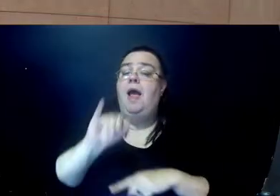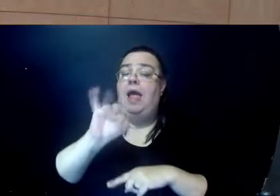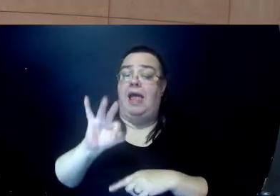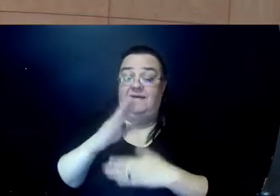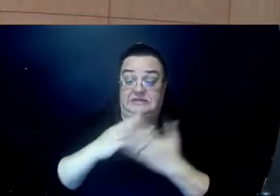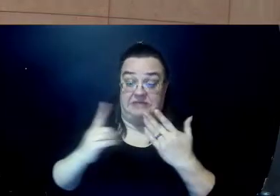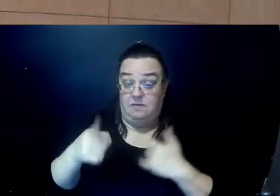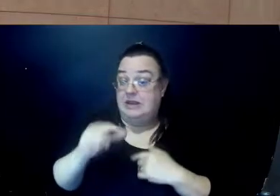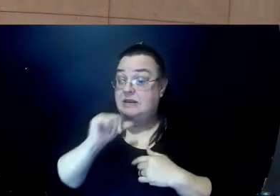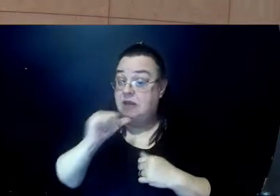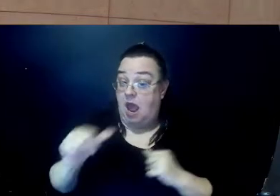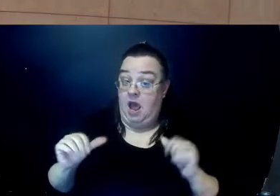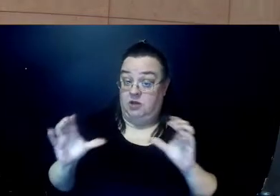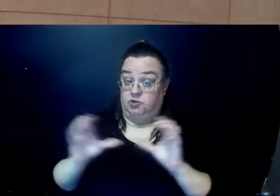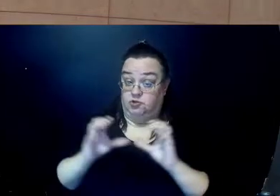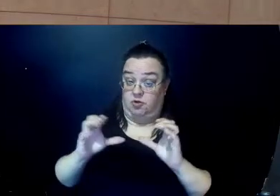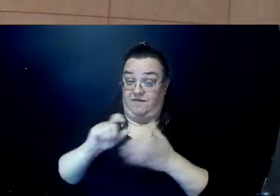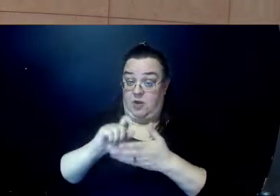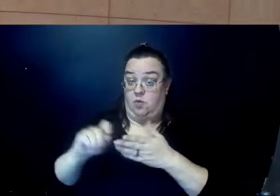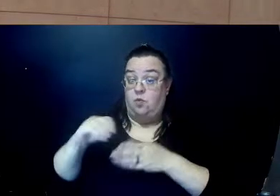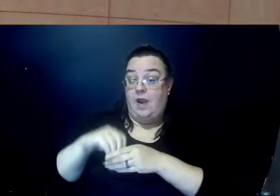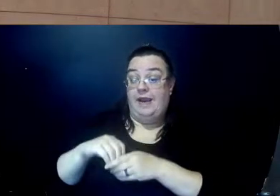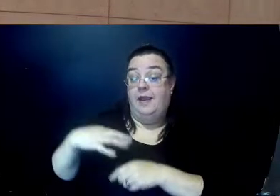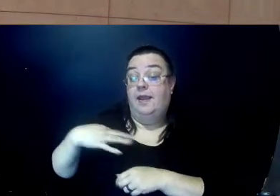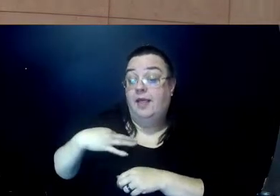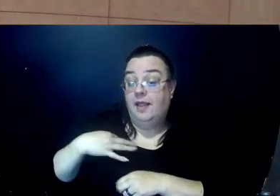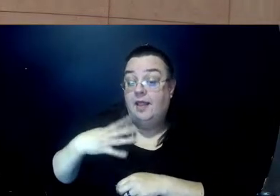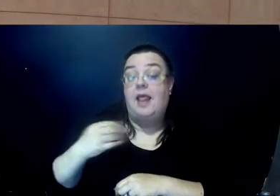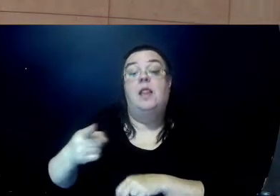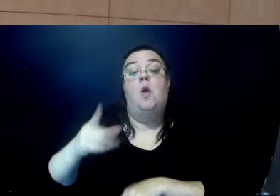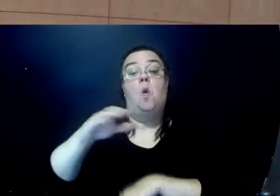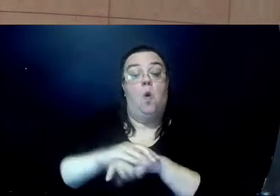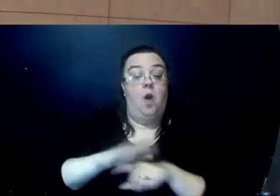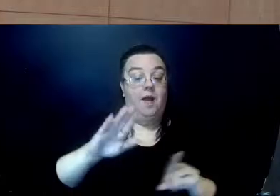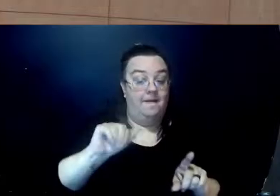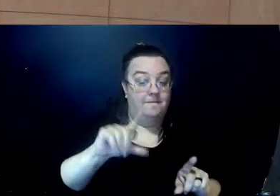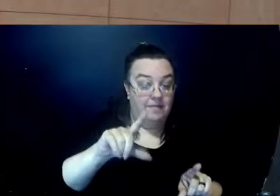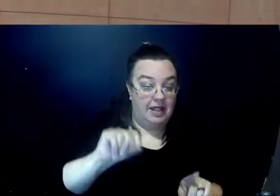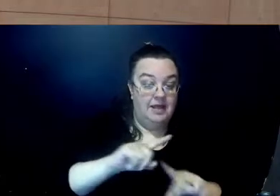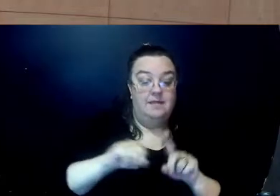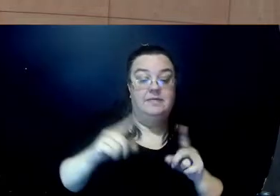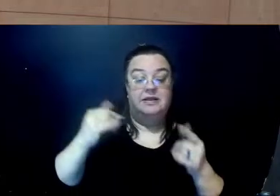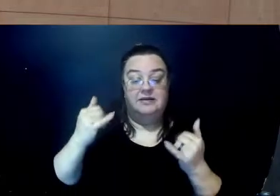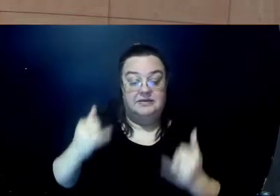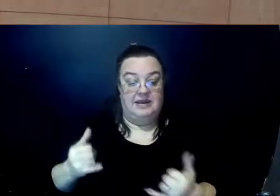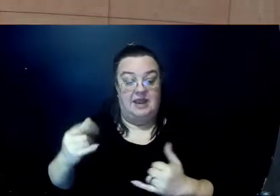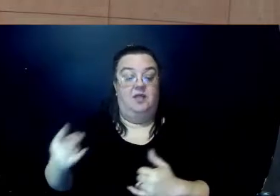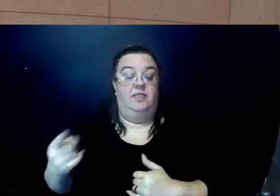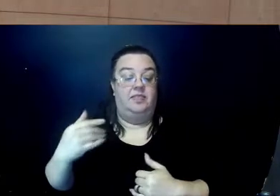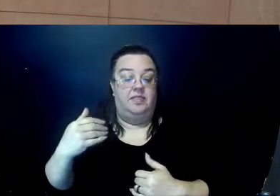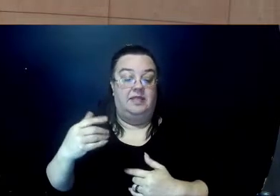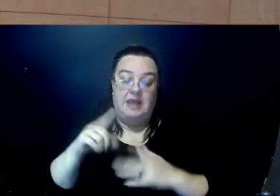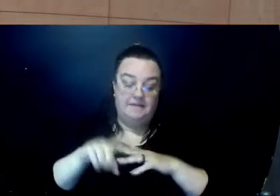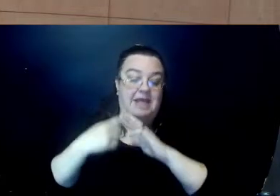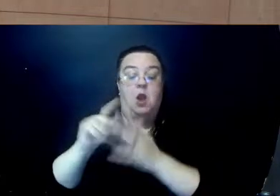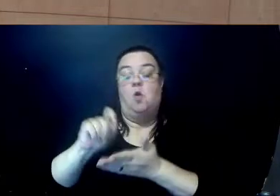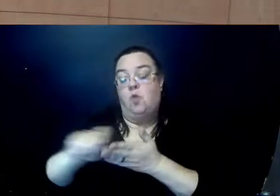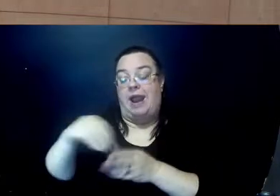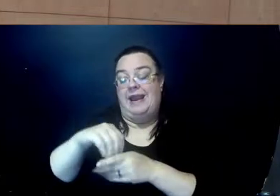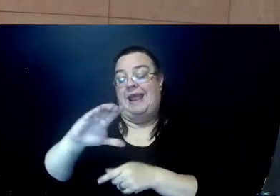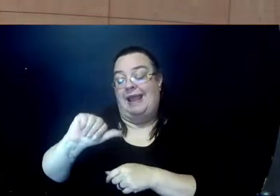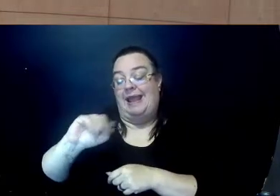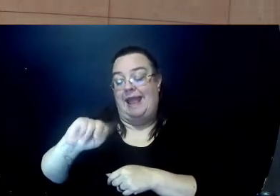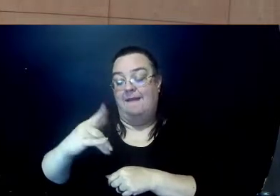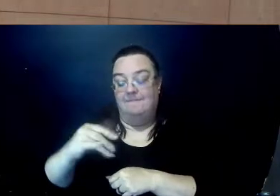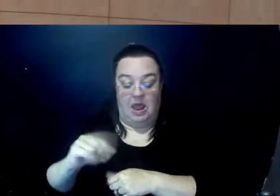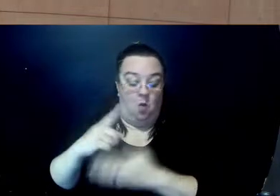is not a certified write-in candidate and they are on the ballot, but they mount a write-in campaign, and what happens if they win,